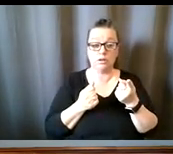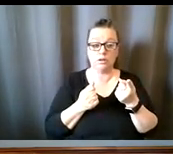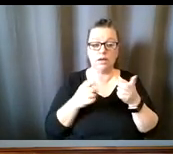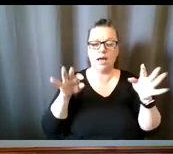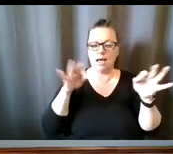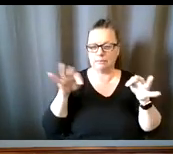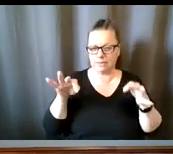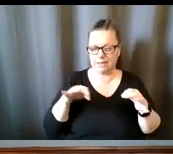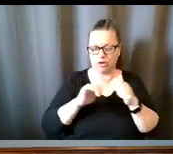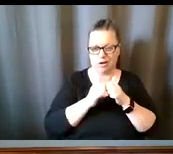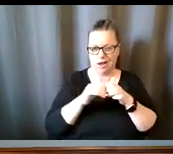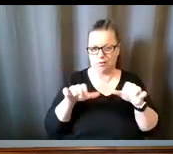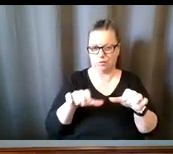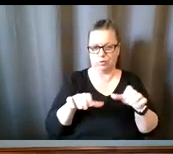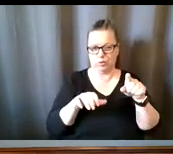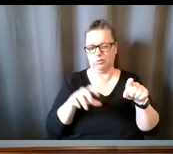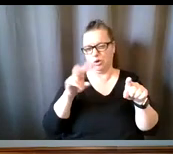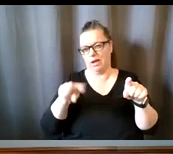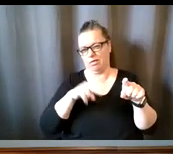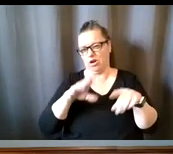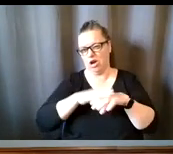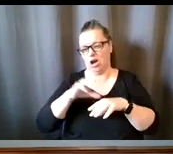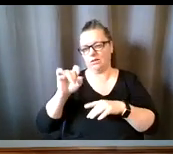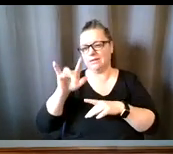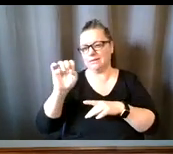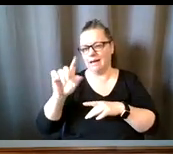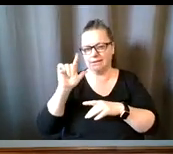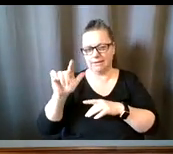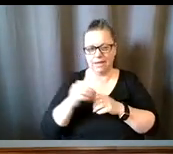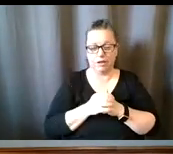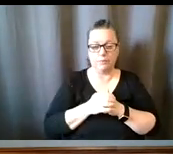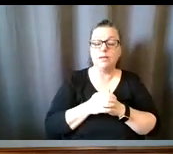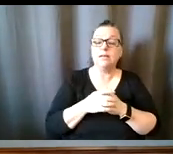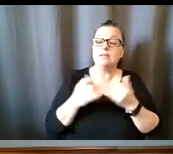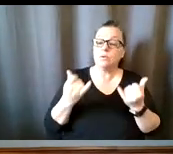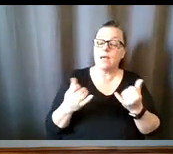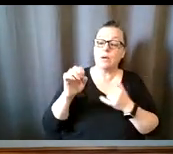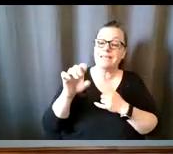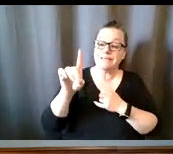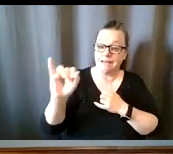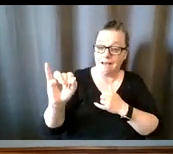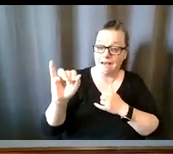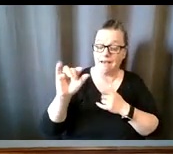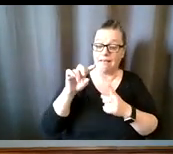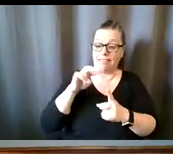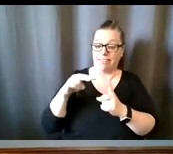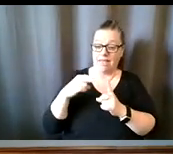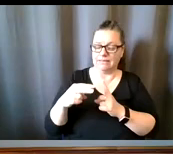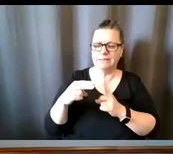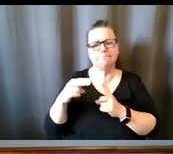explanation of how to go ahead and do that. You can look at that on the slides later. So let's talk about our equity, diversity, inclusion lens. While not strictly a